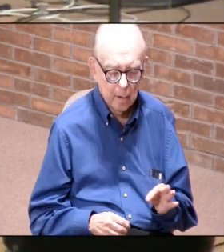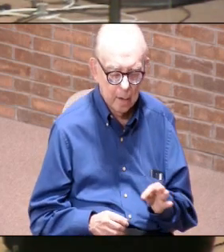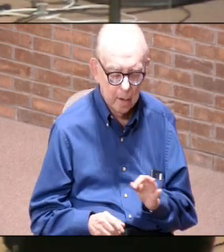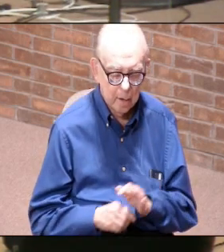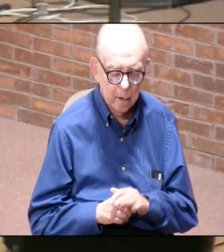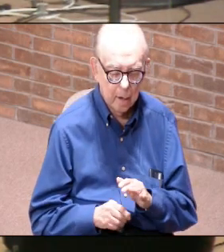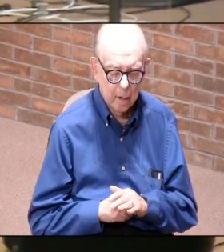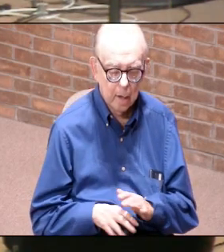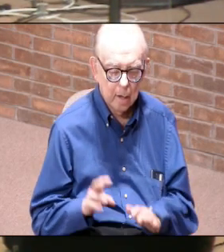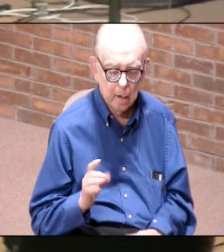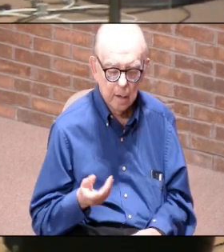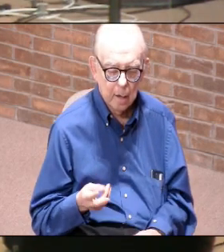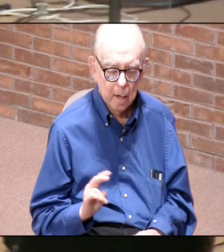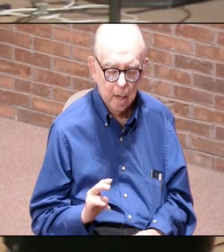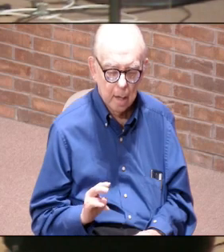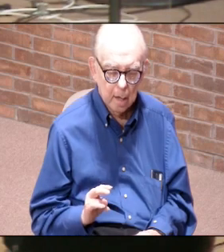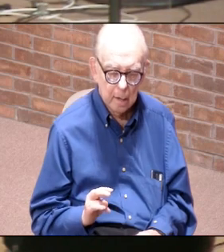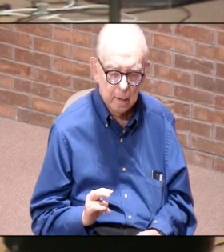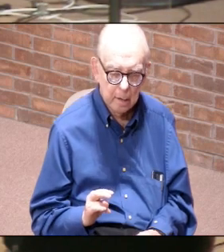and verse number 17.